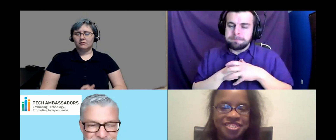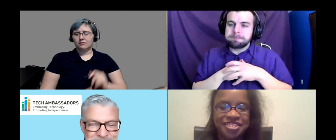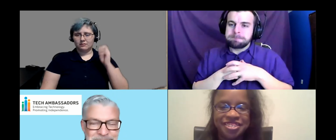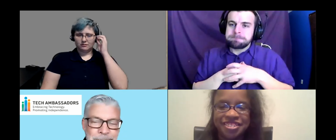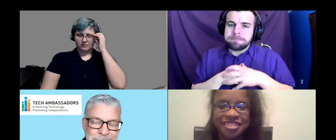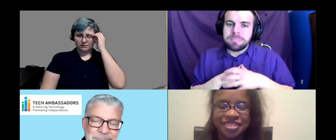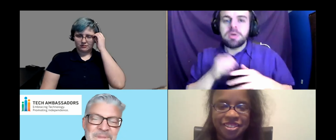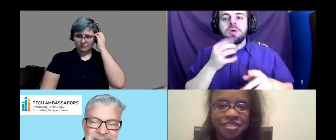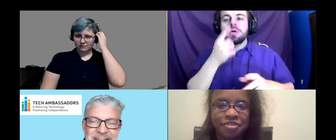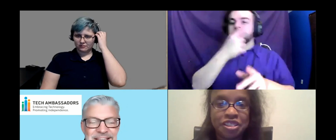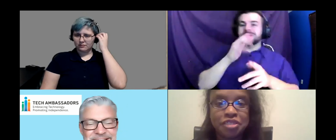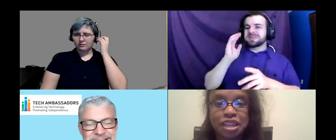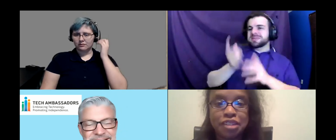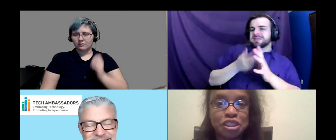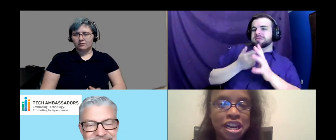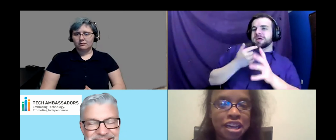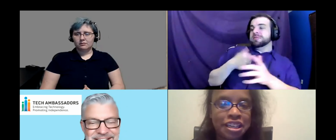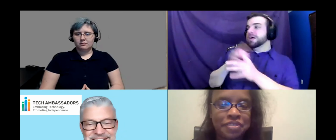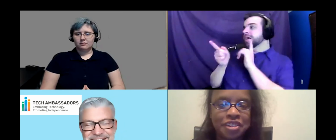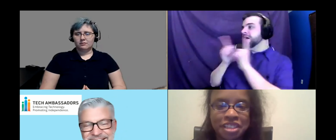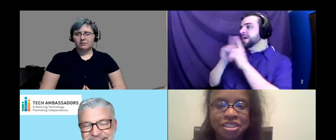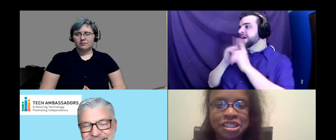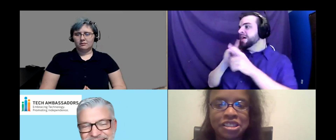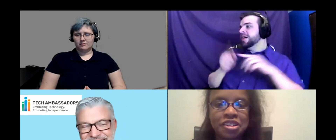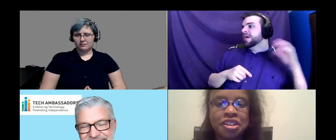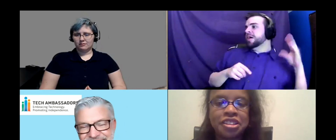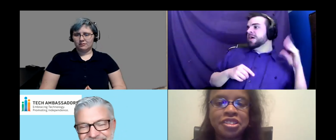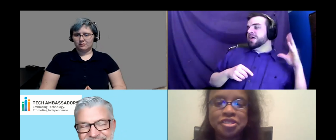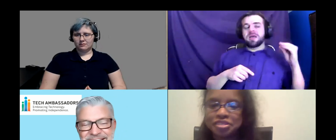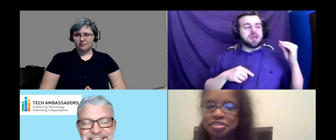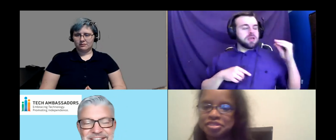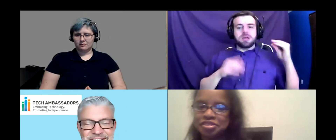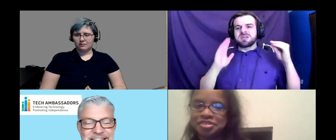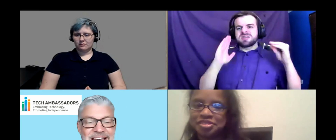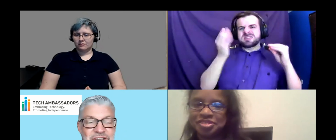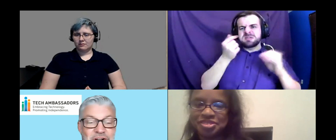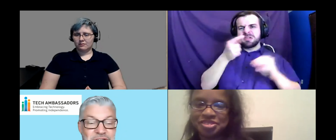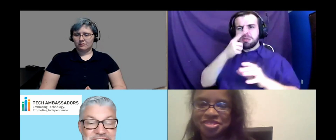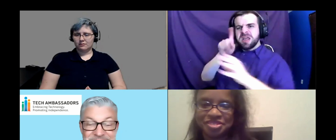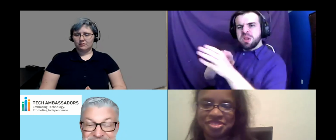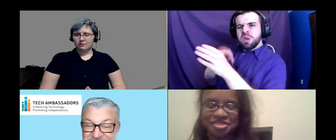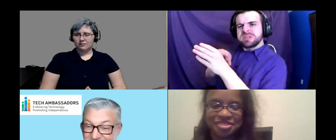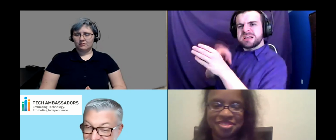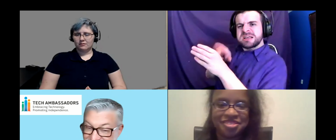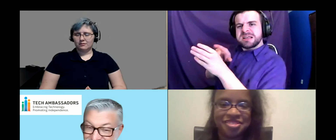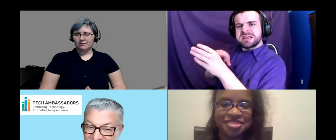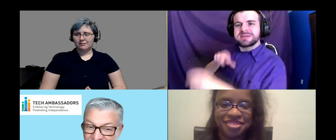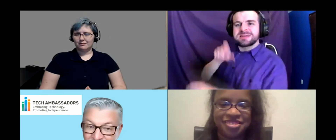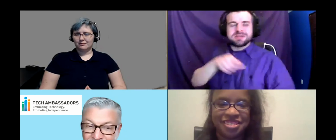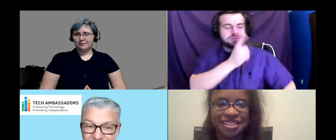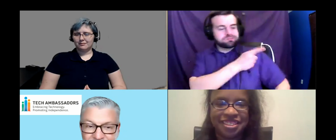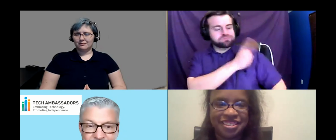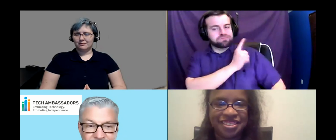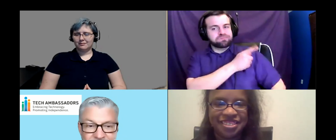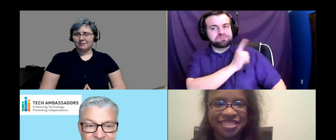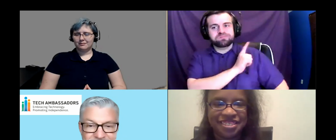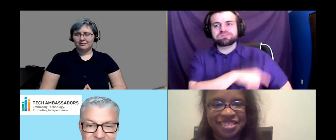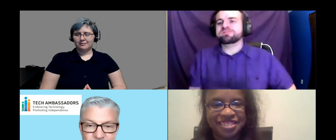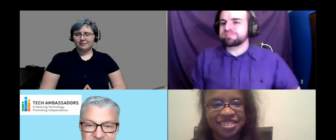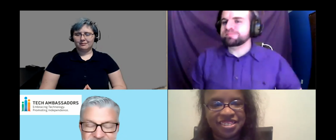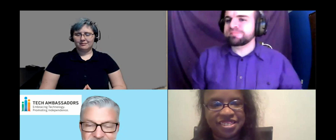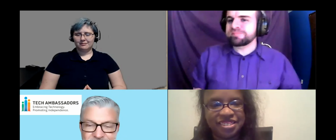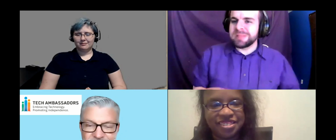cool. But sometimes you gotta keep Alexa in line. Yeah, you demonstrated,